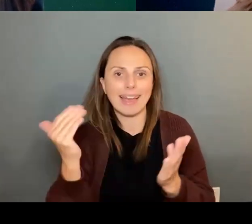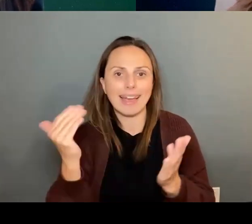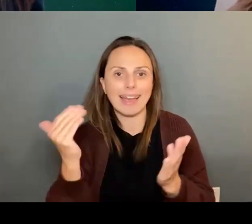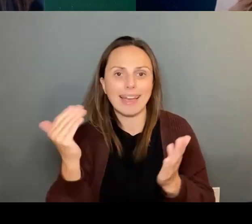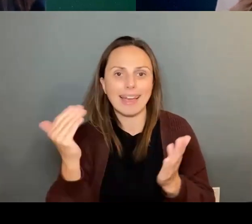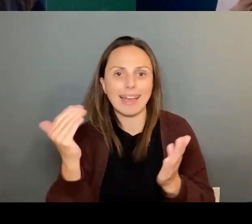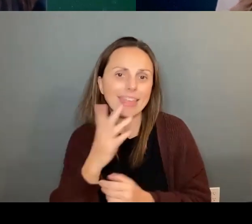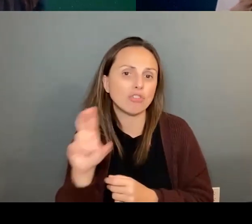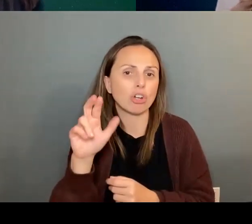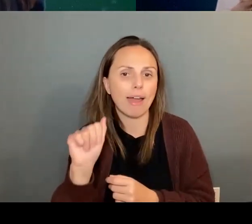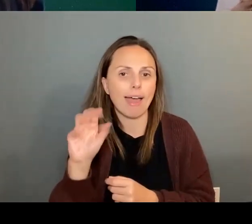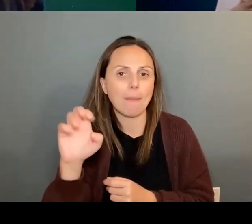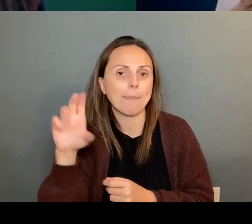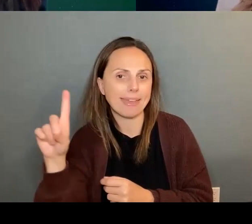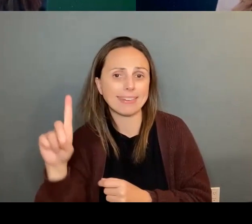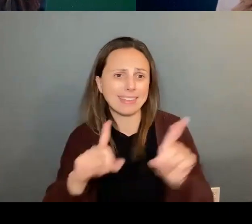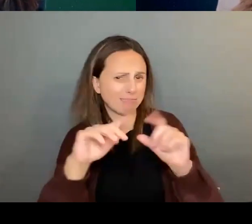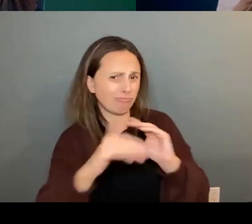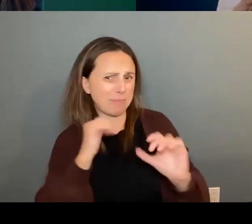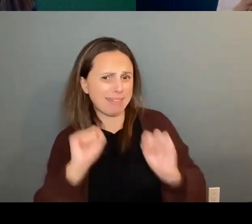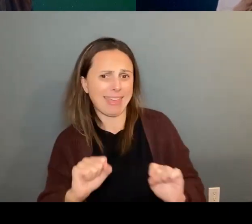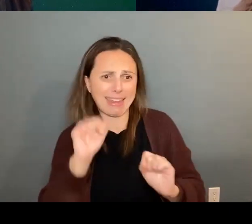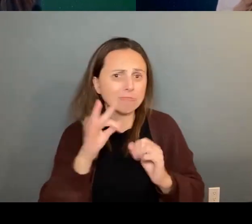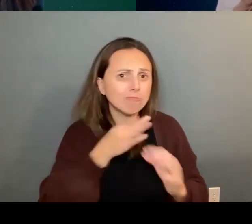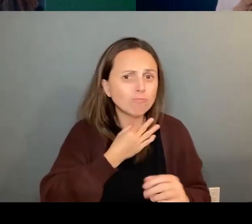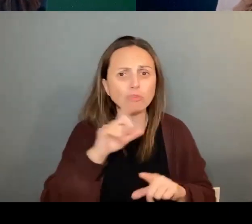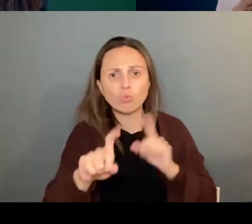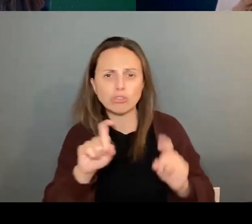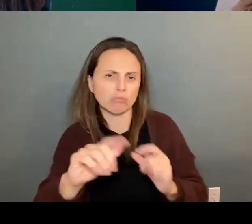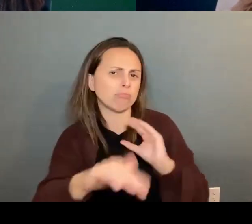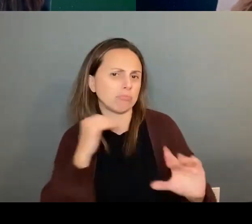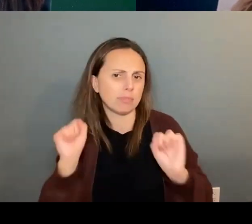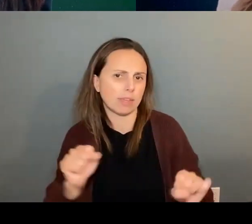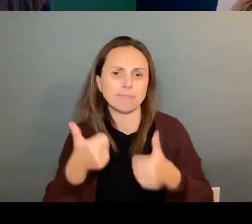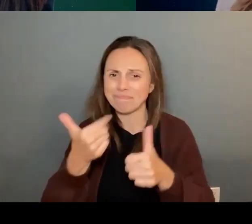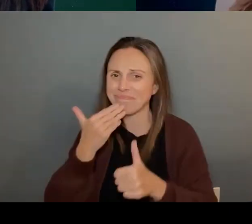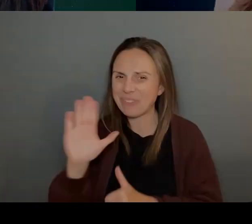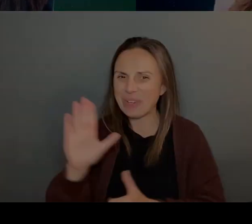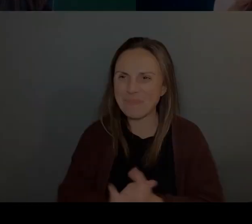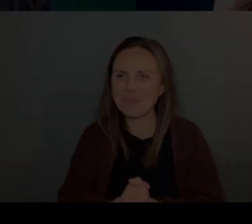Amed. Feel free to email me if you have questions. Great.